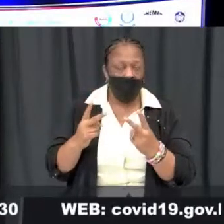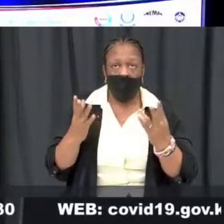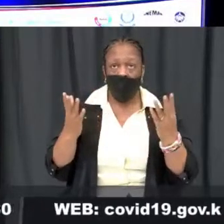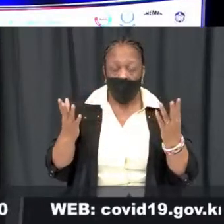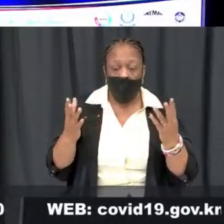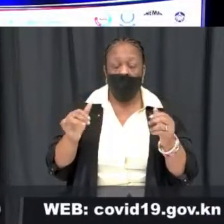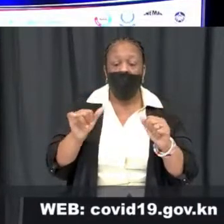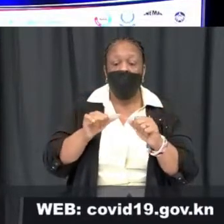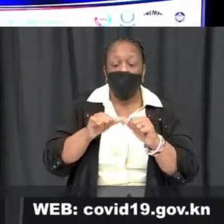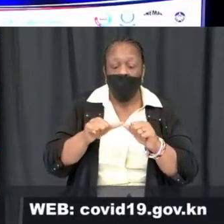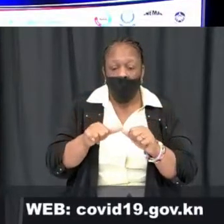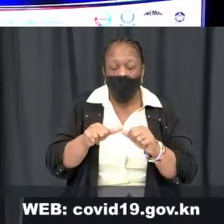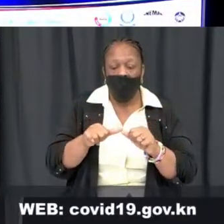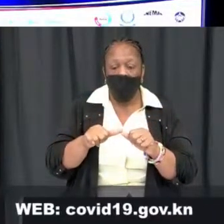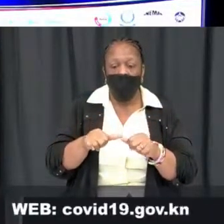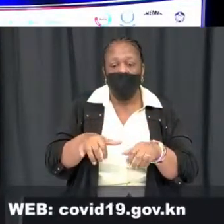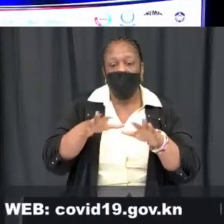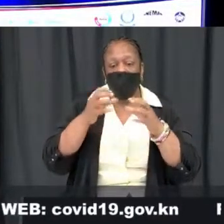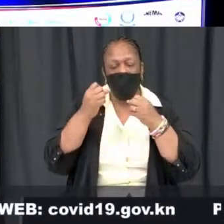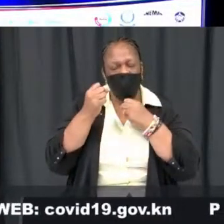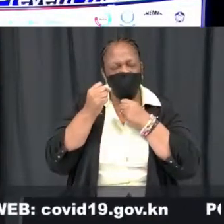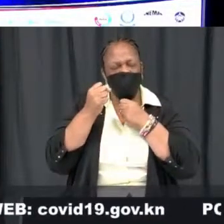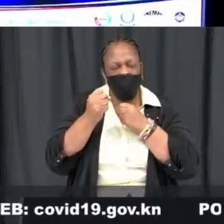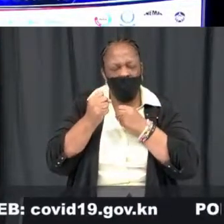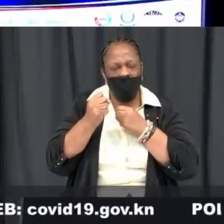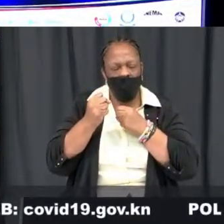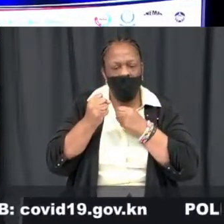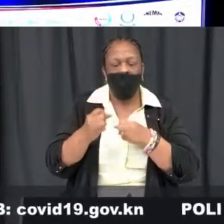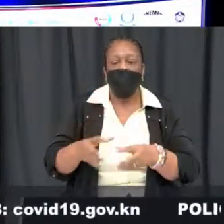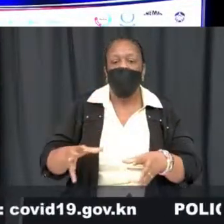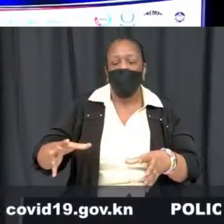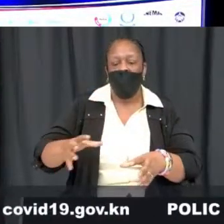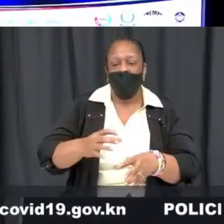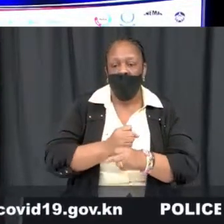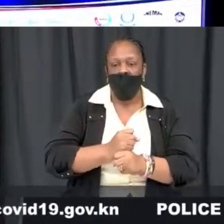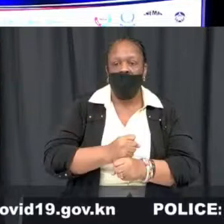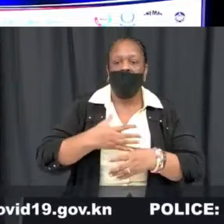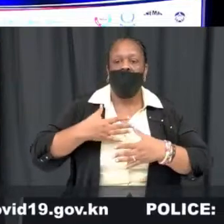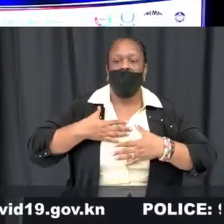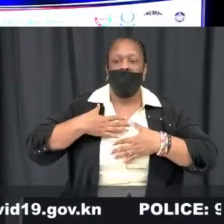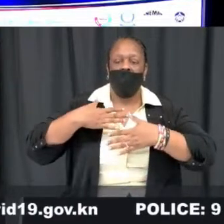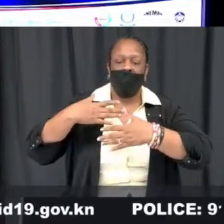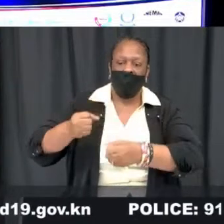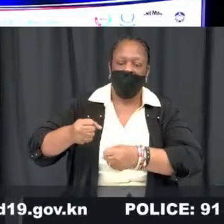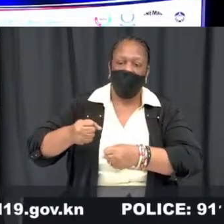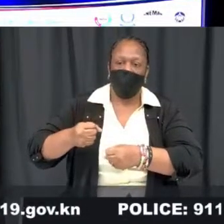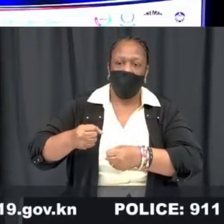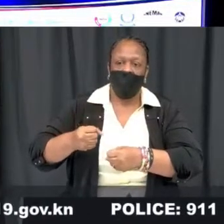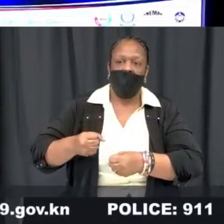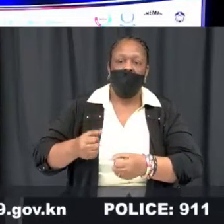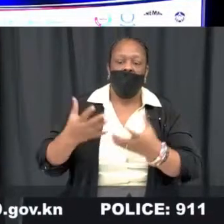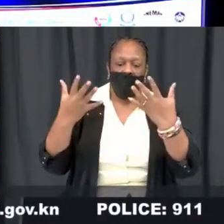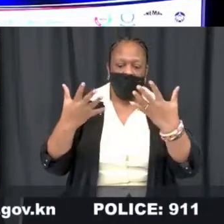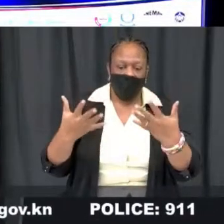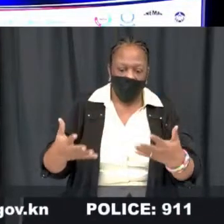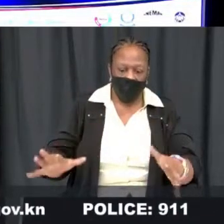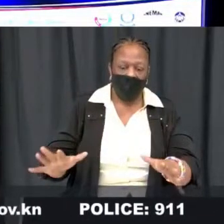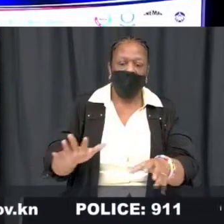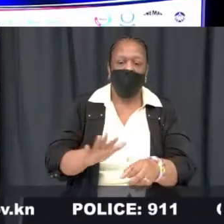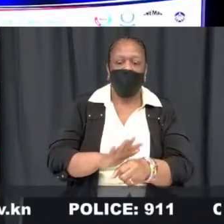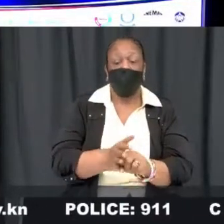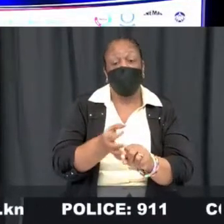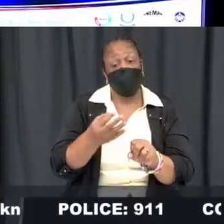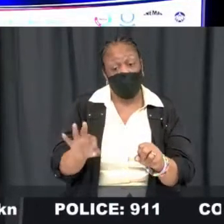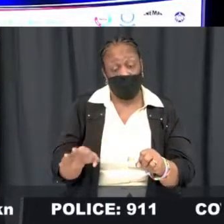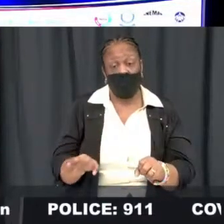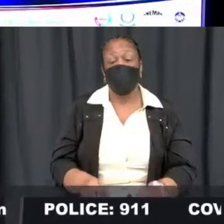you have to be able to be strong so that you can get healthy and you can overcome the coronavirus. And